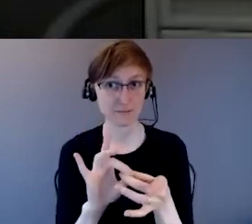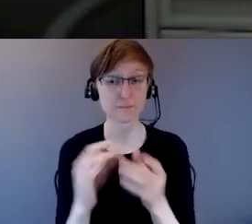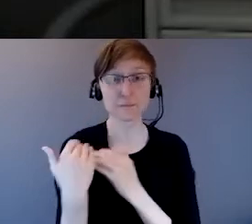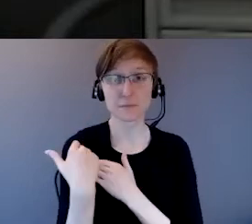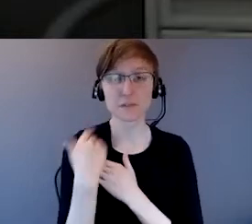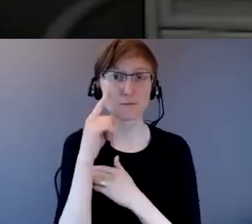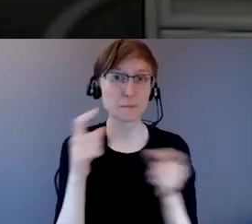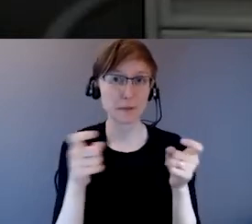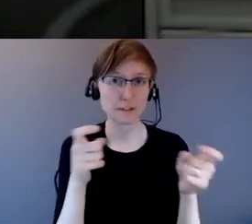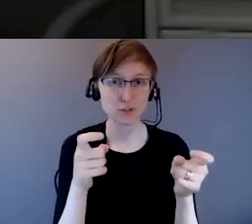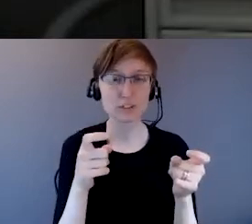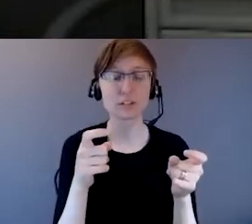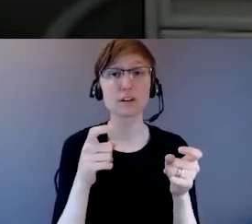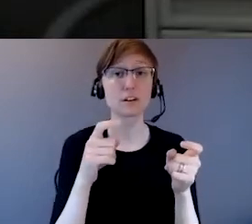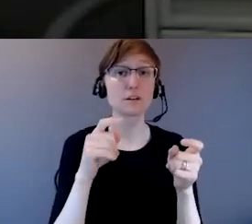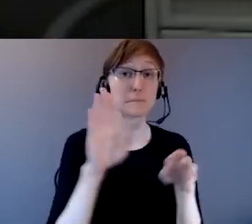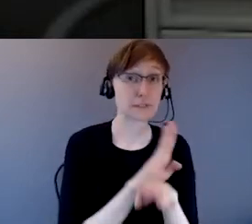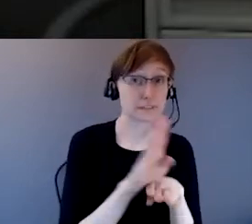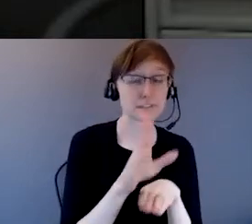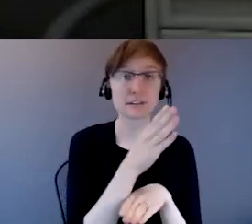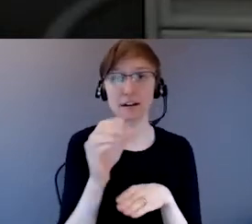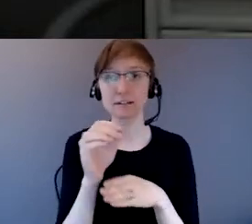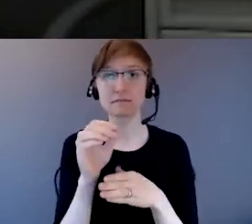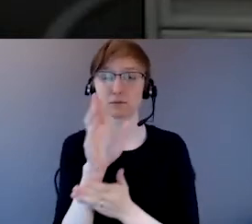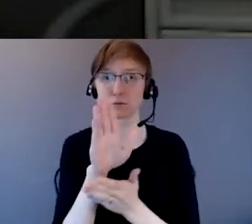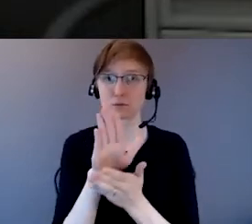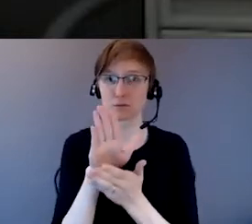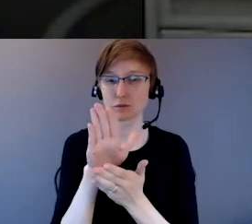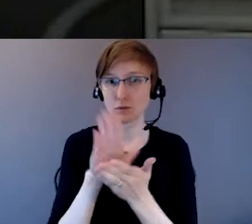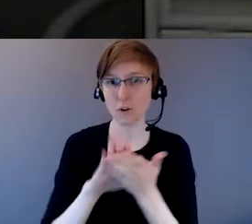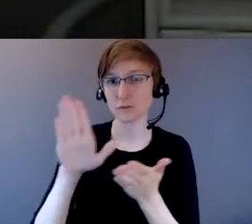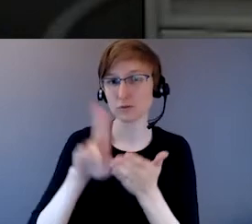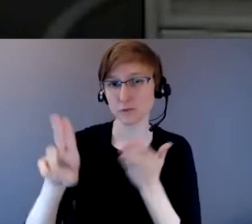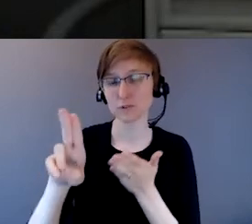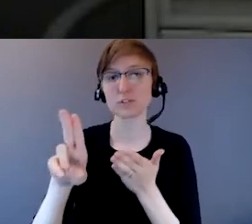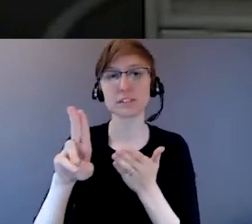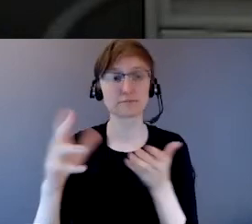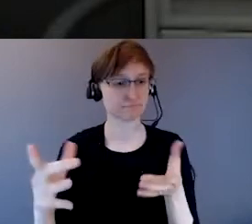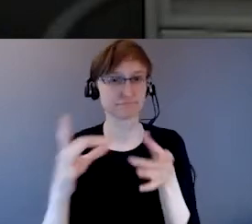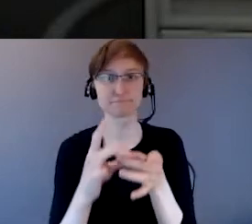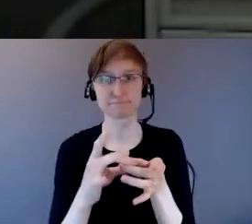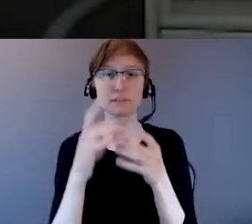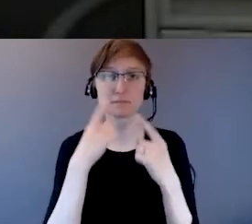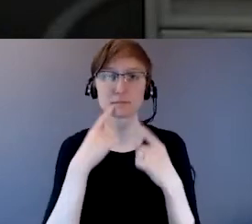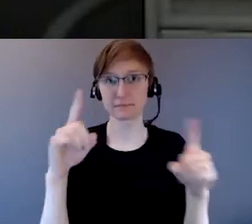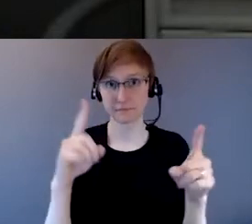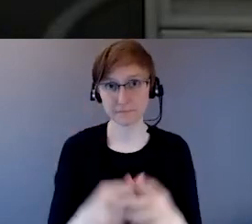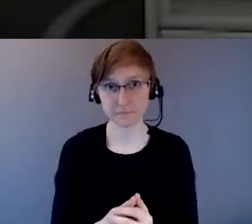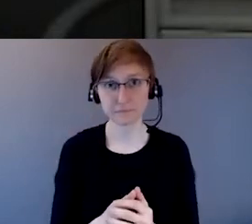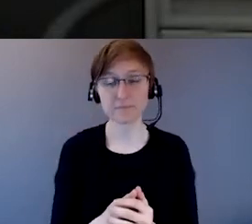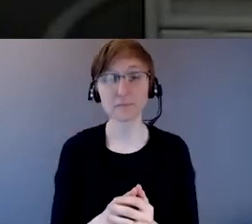and post-secondary educational institution partnerships integral to the success of Lime Connect. She also focuses on